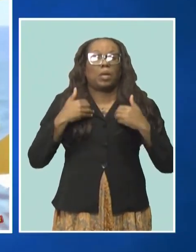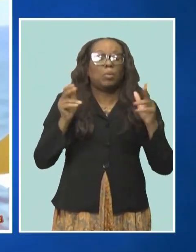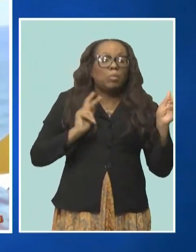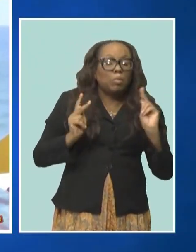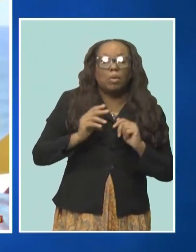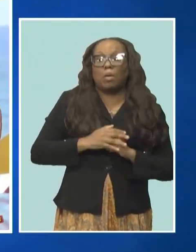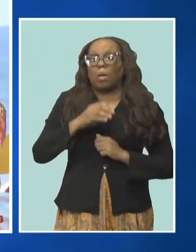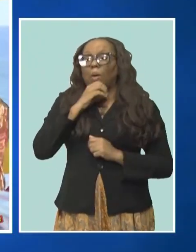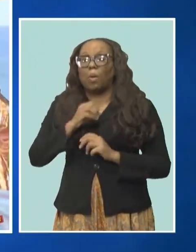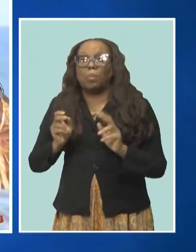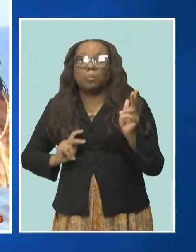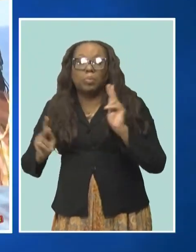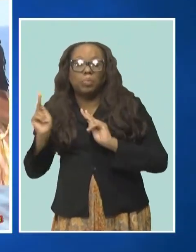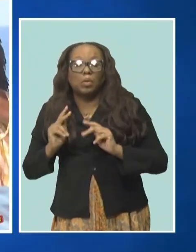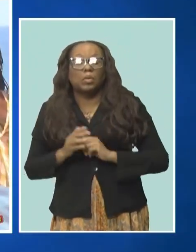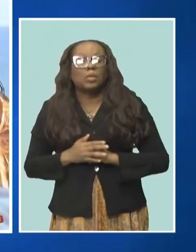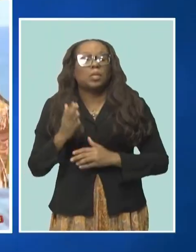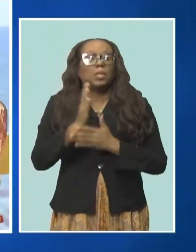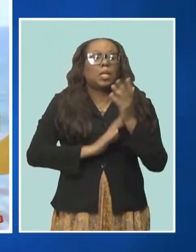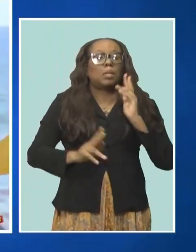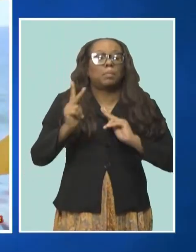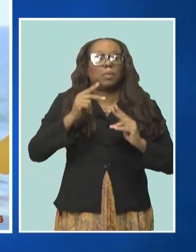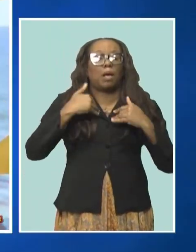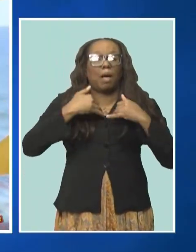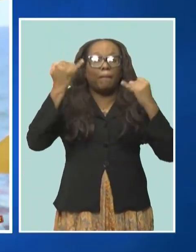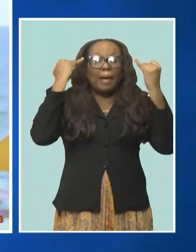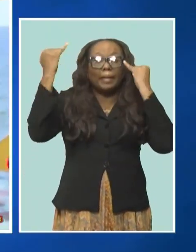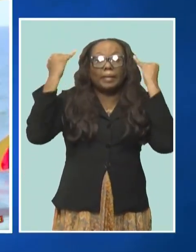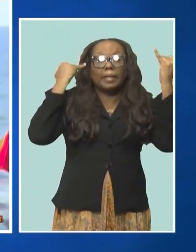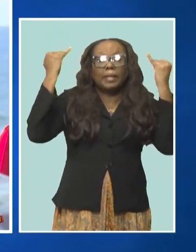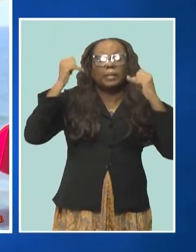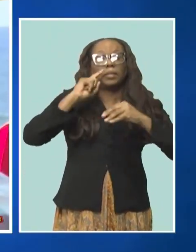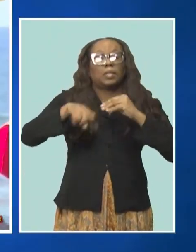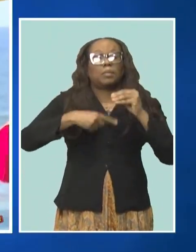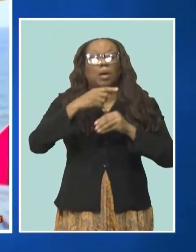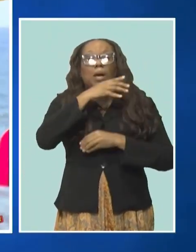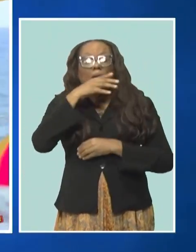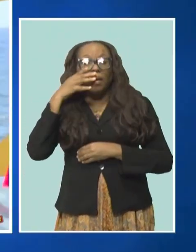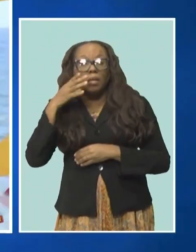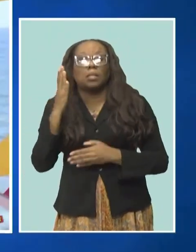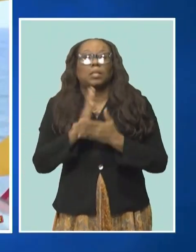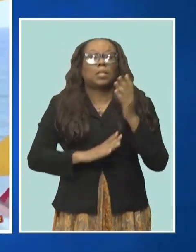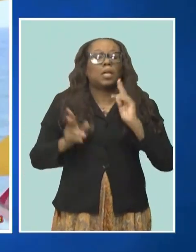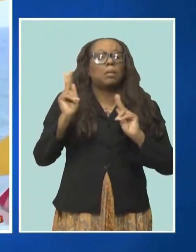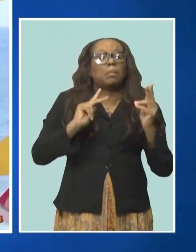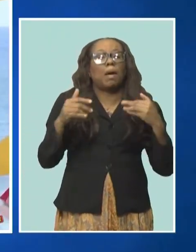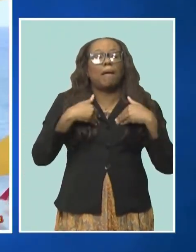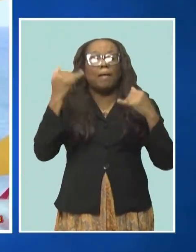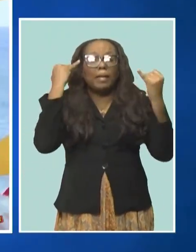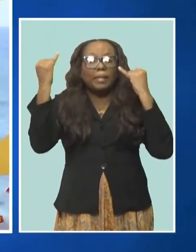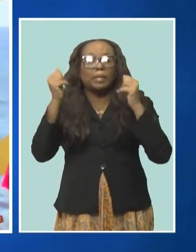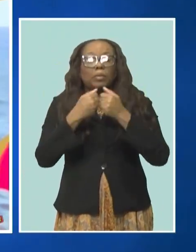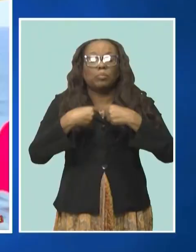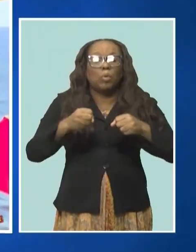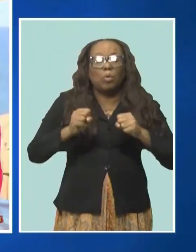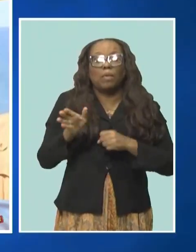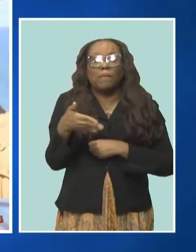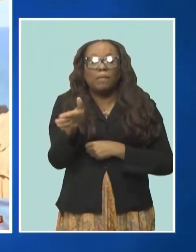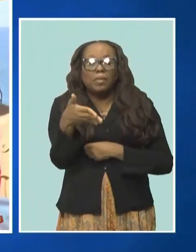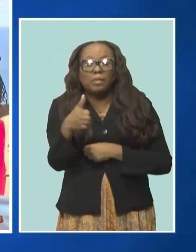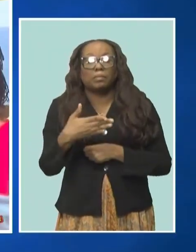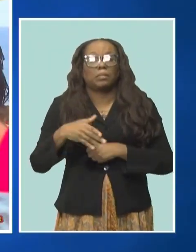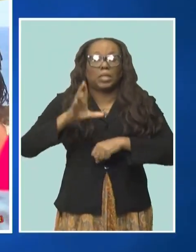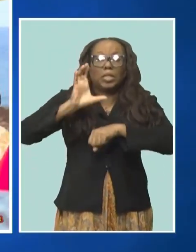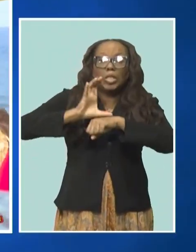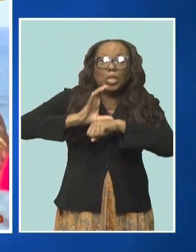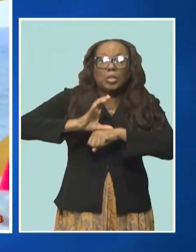elderly, those who have ideas in agriculture, those who have ideas in coastal development, fisheries, sports, church,